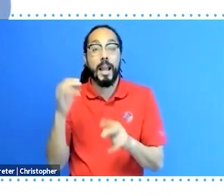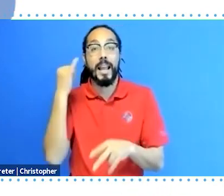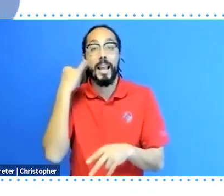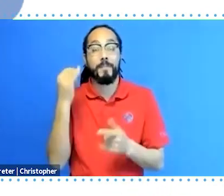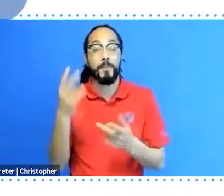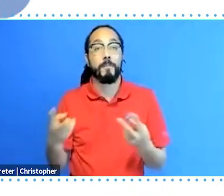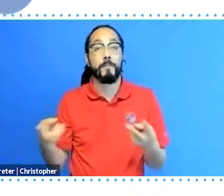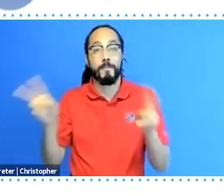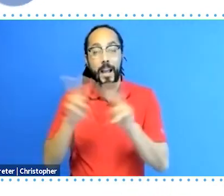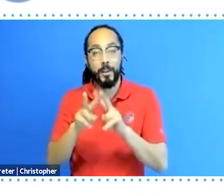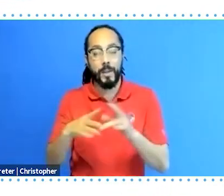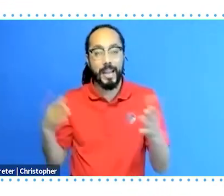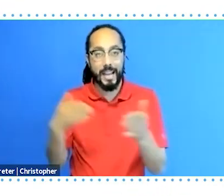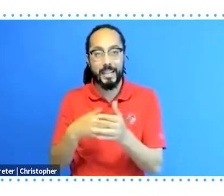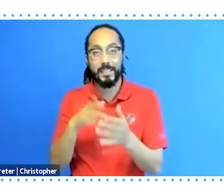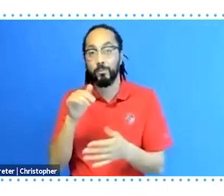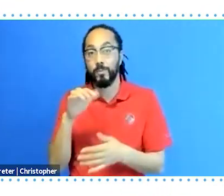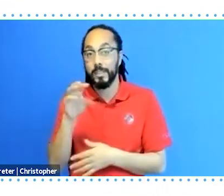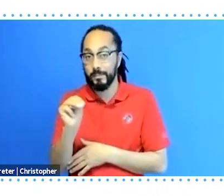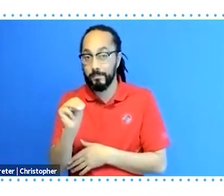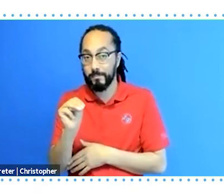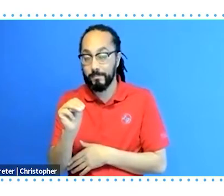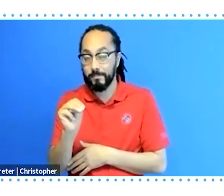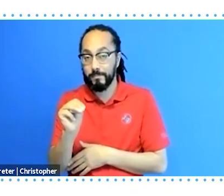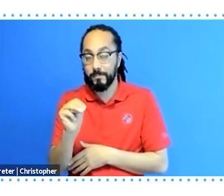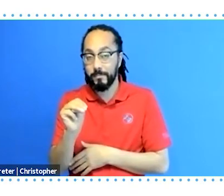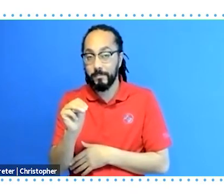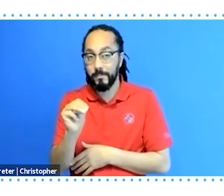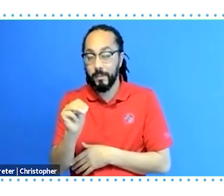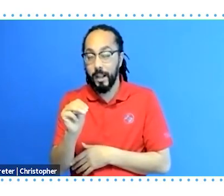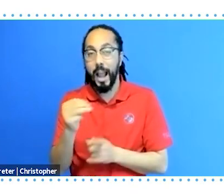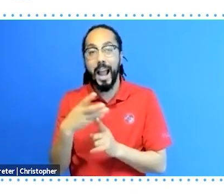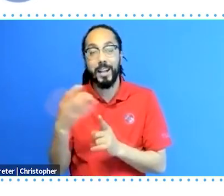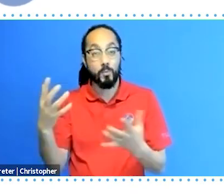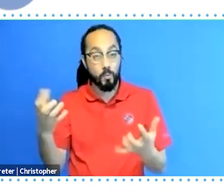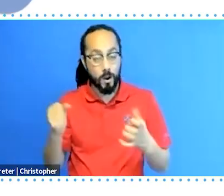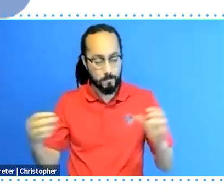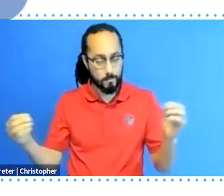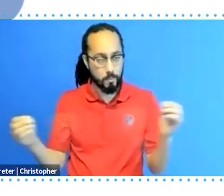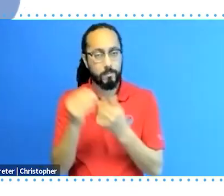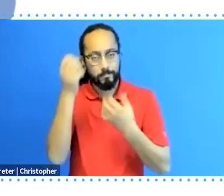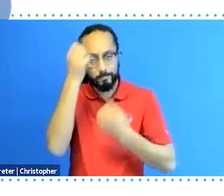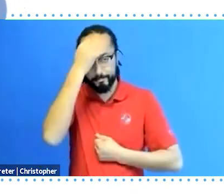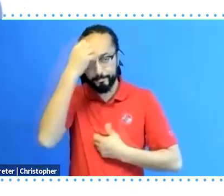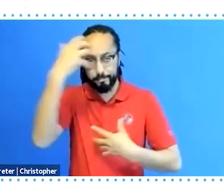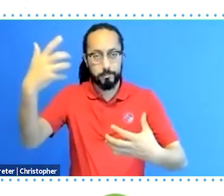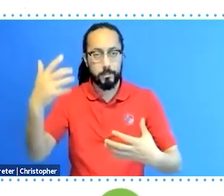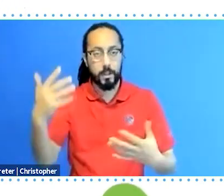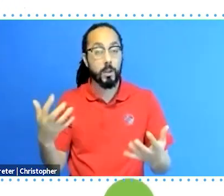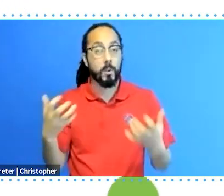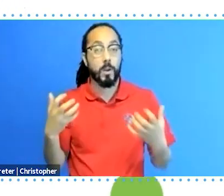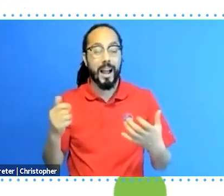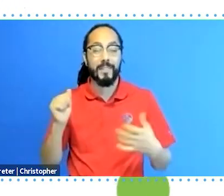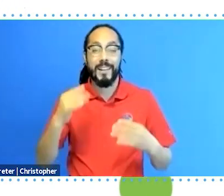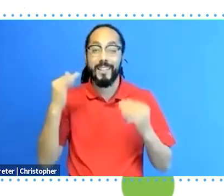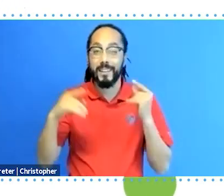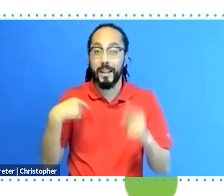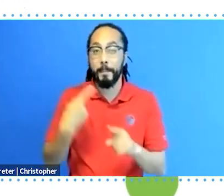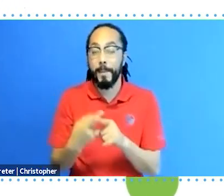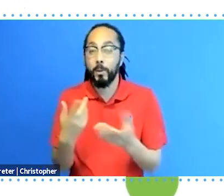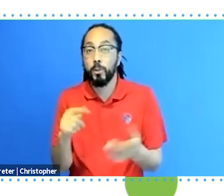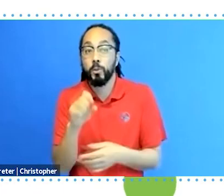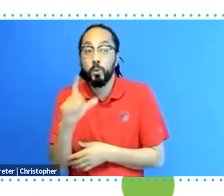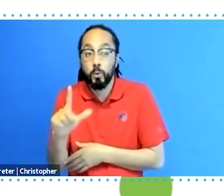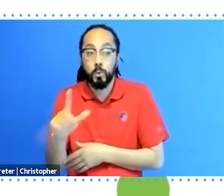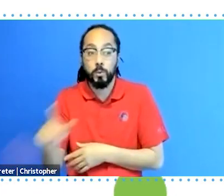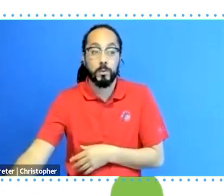anti-racism, if you want to engage in decolonization, you have to think about the tools and the systems that